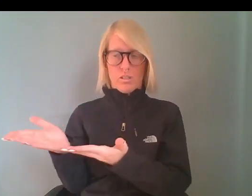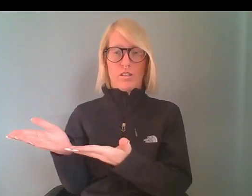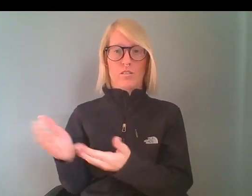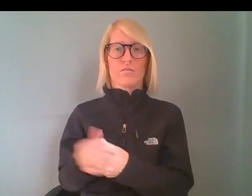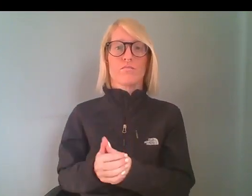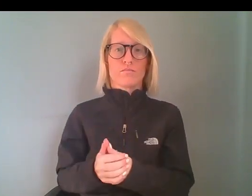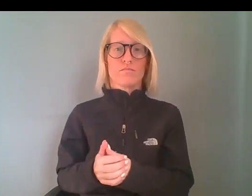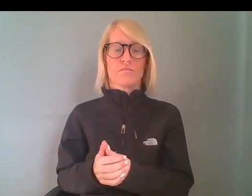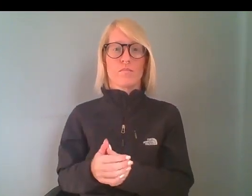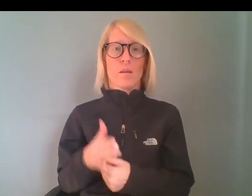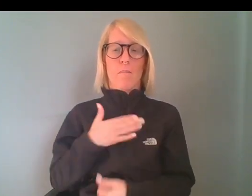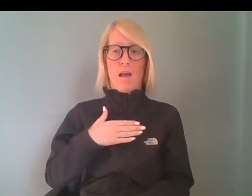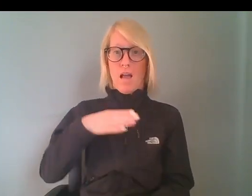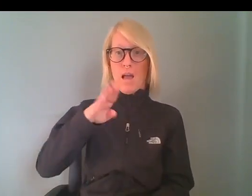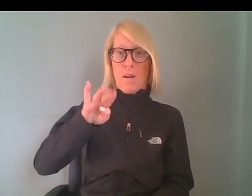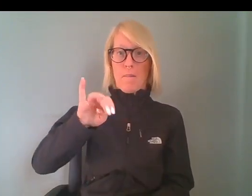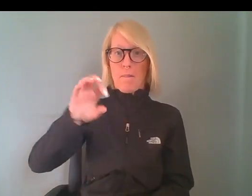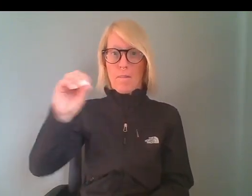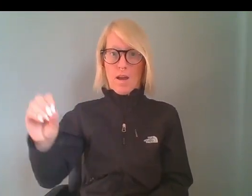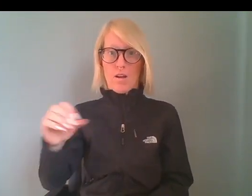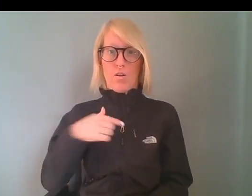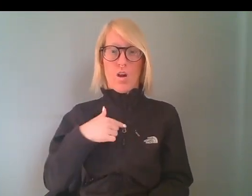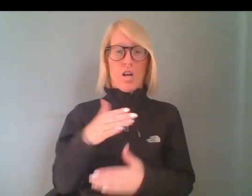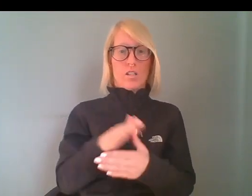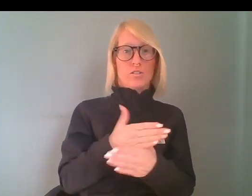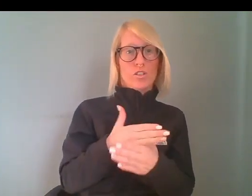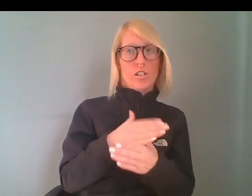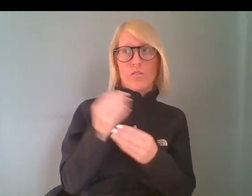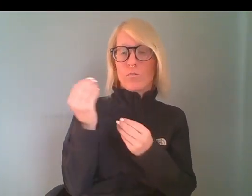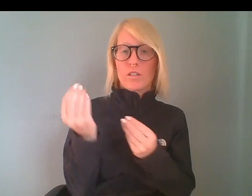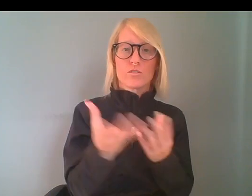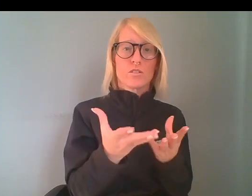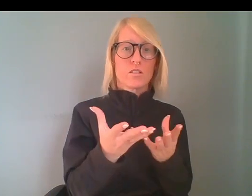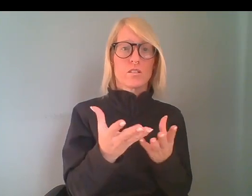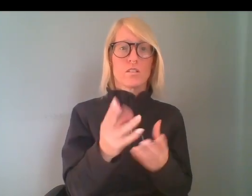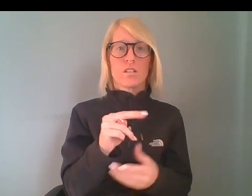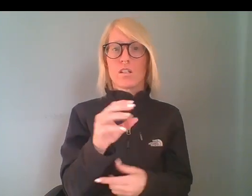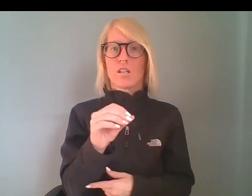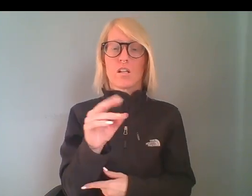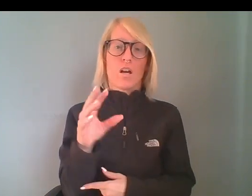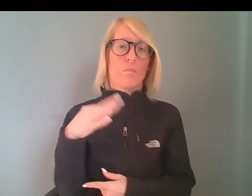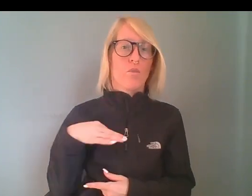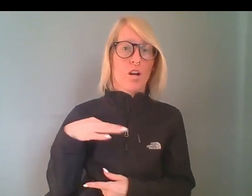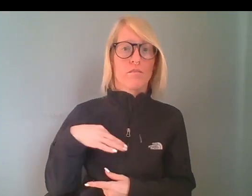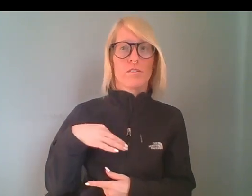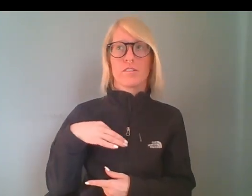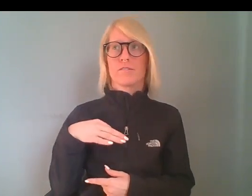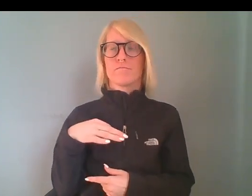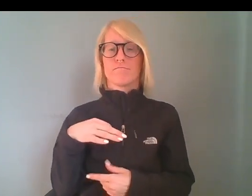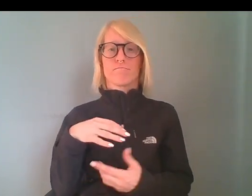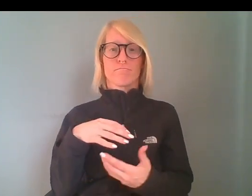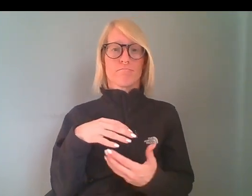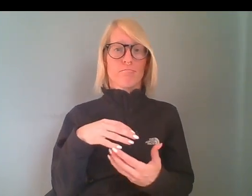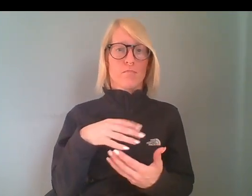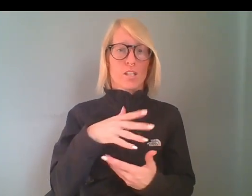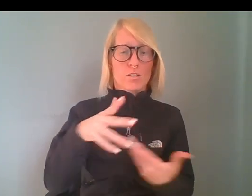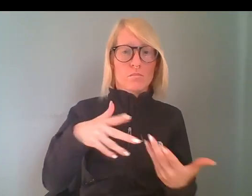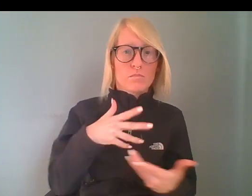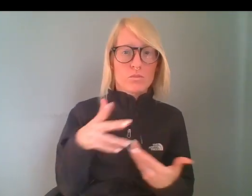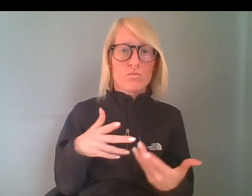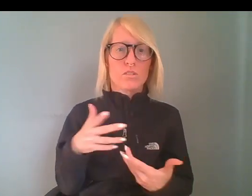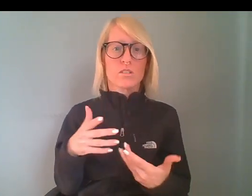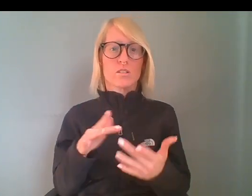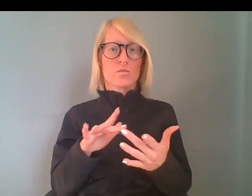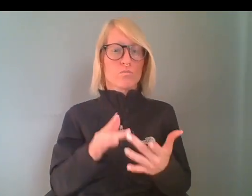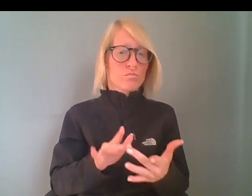I'm sharing information on nonprofit technology and social media. If you're interested in what I'm eating for breakfast, you're never going to see it on here. I don't